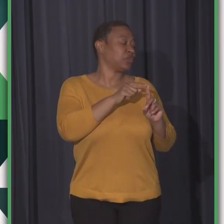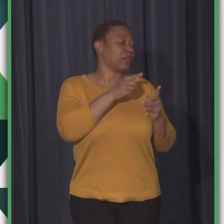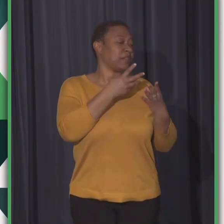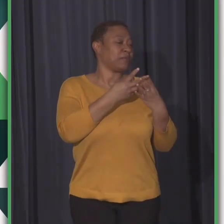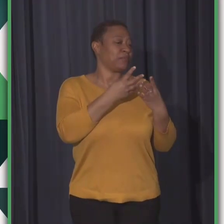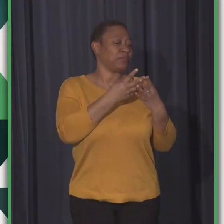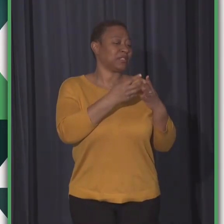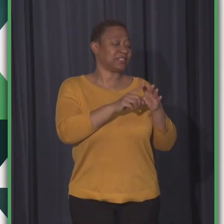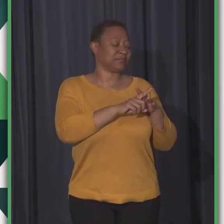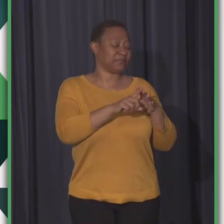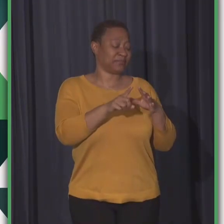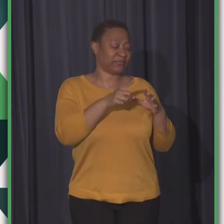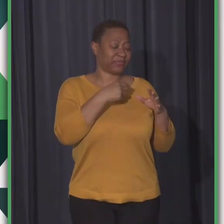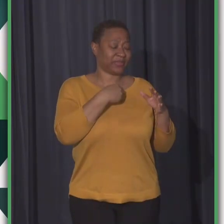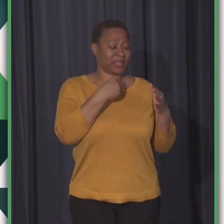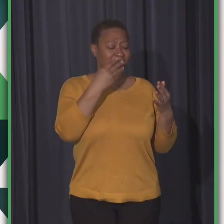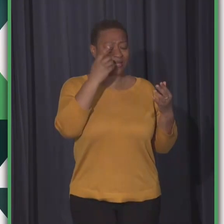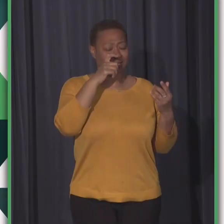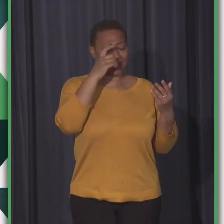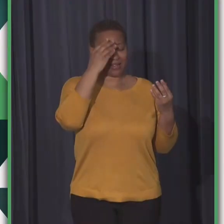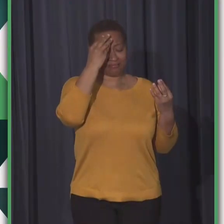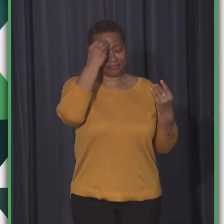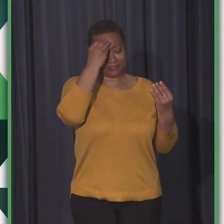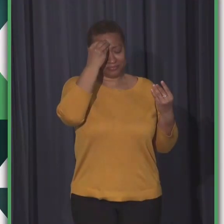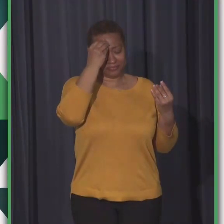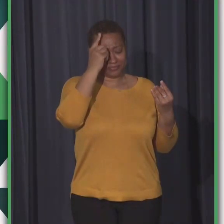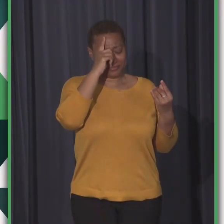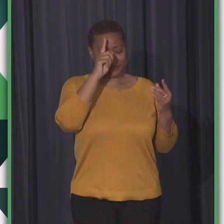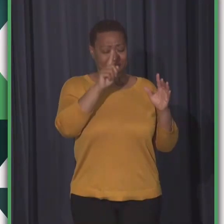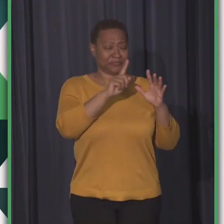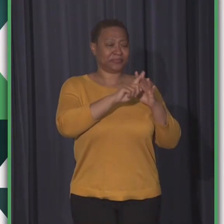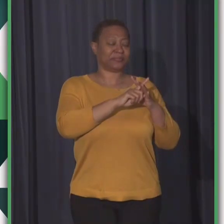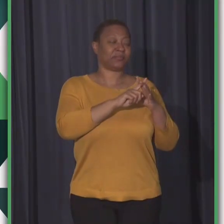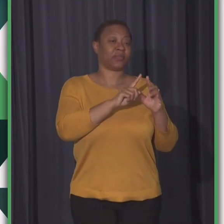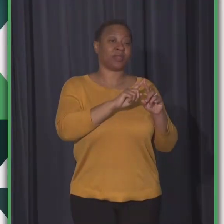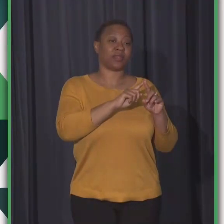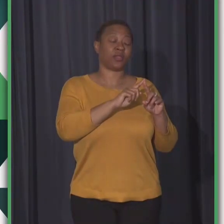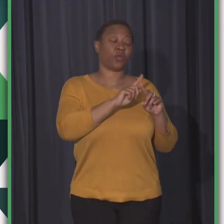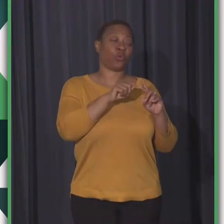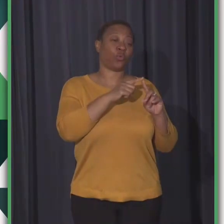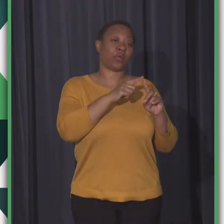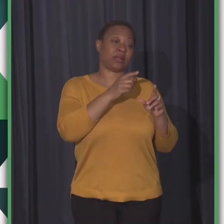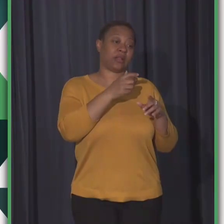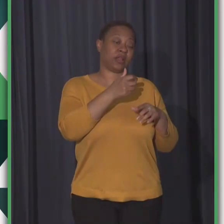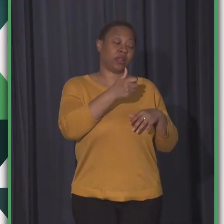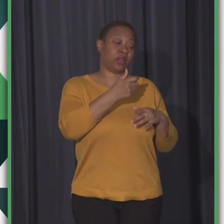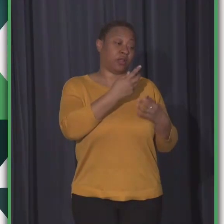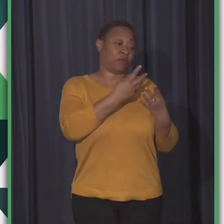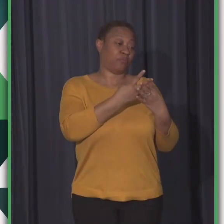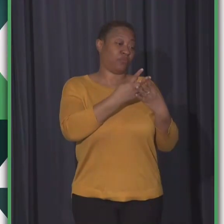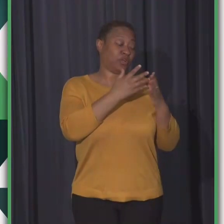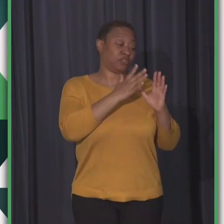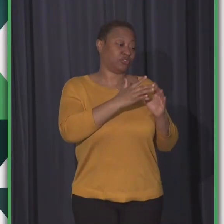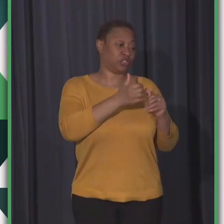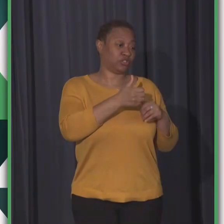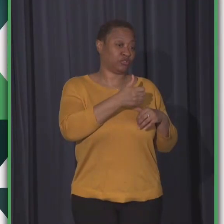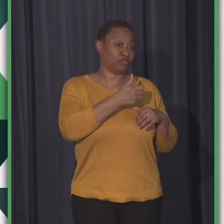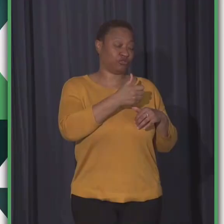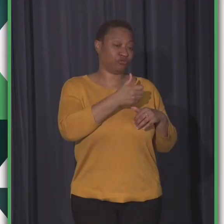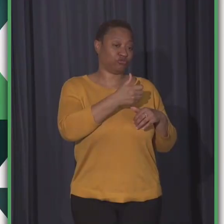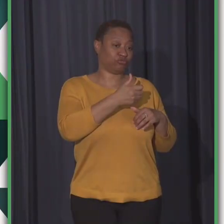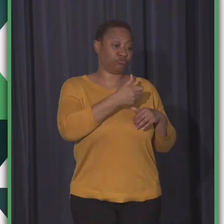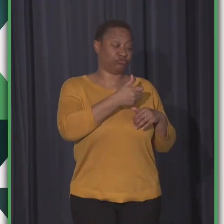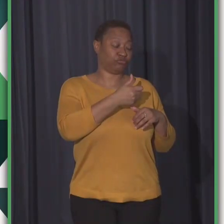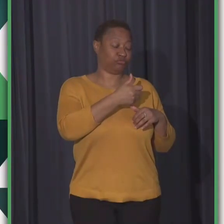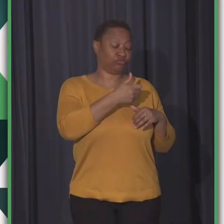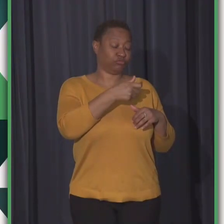prisoner escaped. I needed time to think of something else. When a prisoner is being transported, aren't they in handcuffs